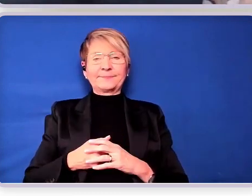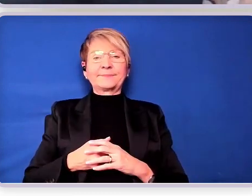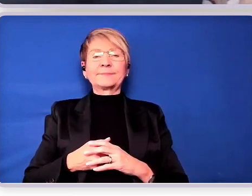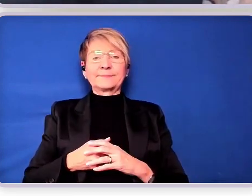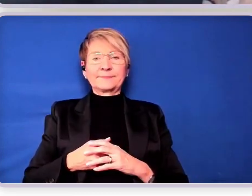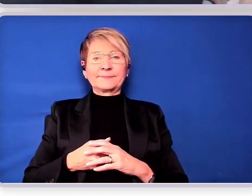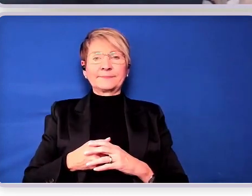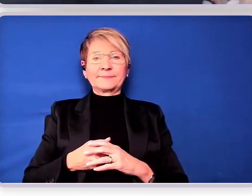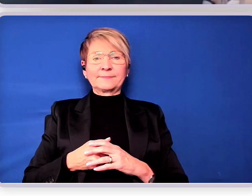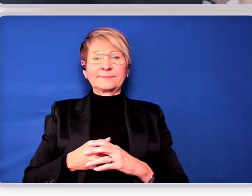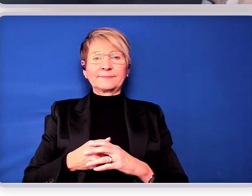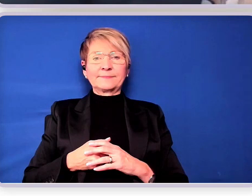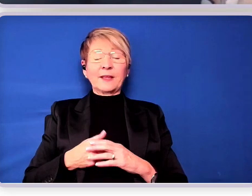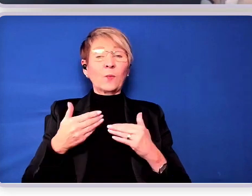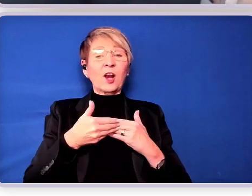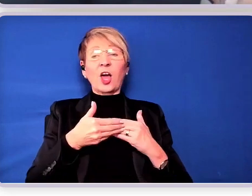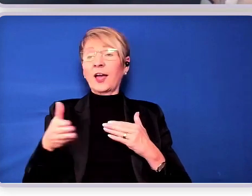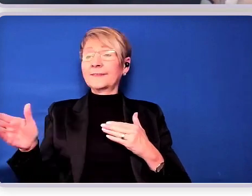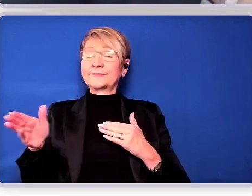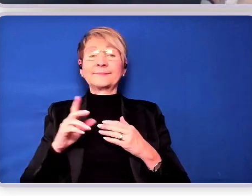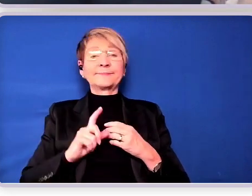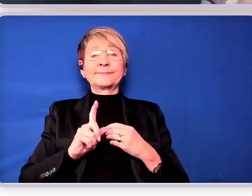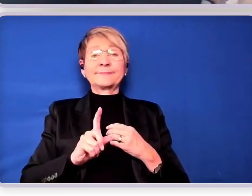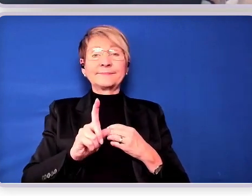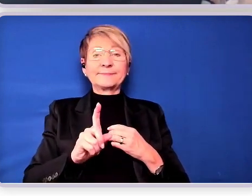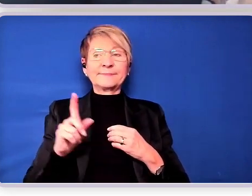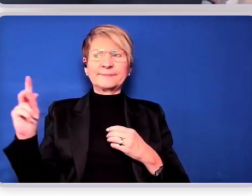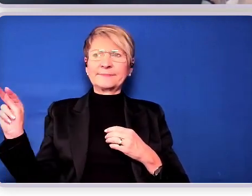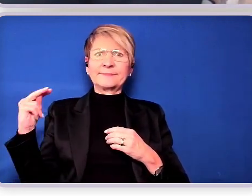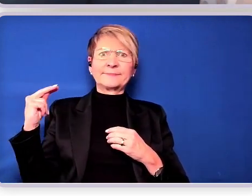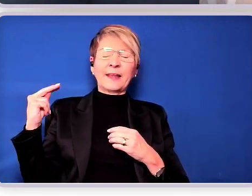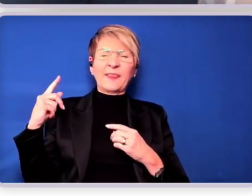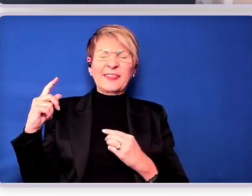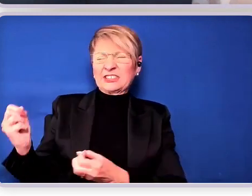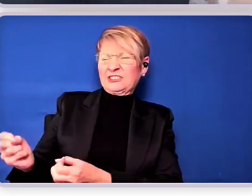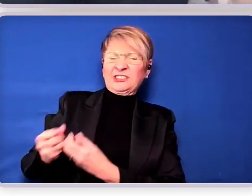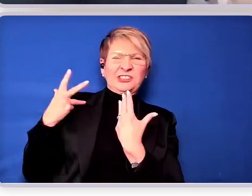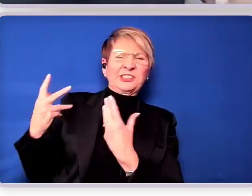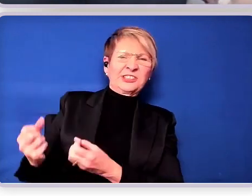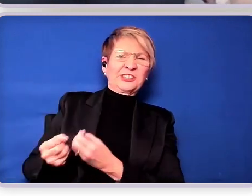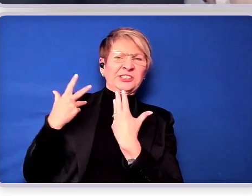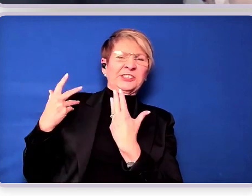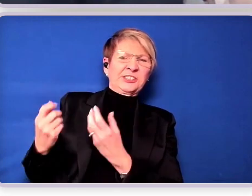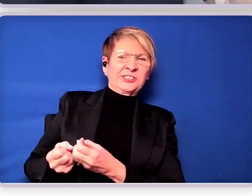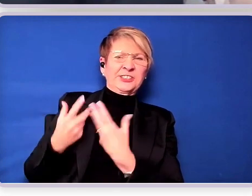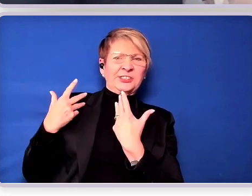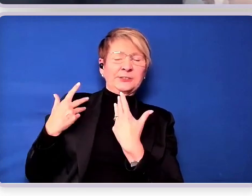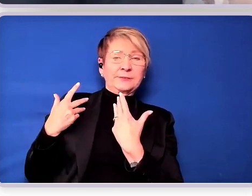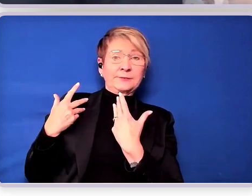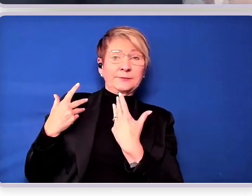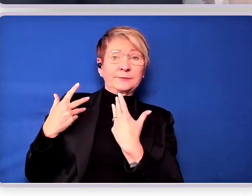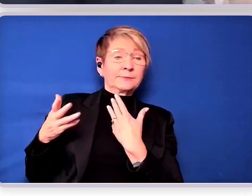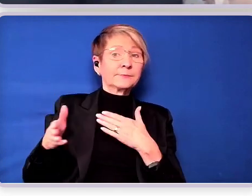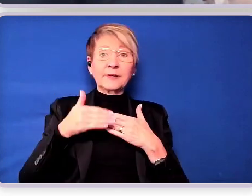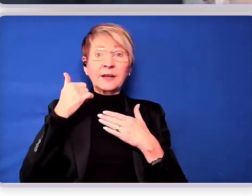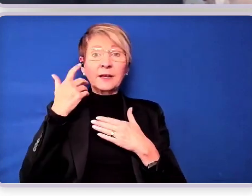soon as you come out your front door, is yelling at you. That kind of repeated behaviour,